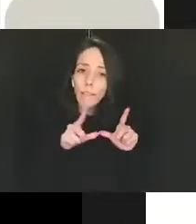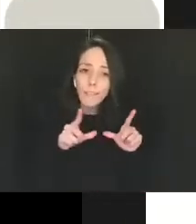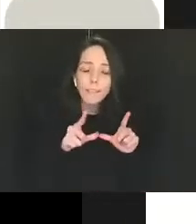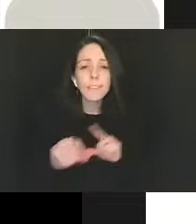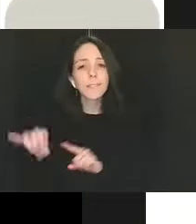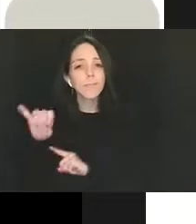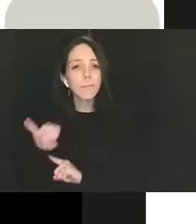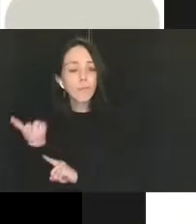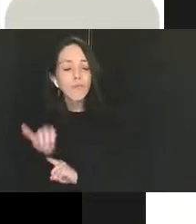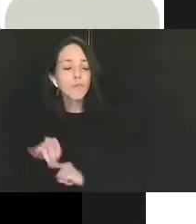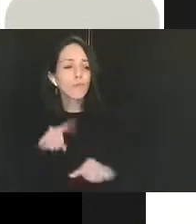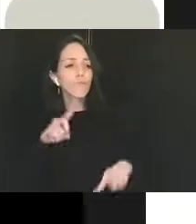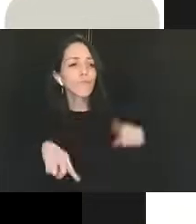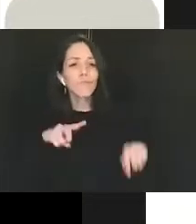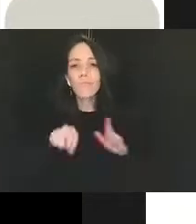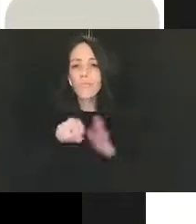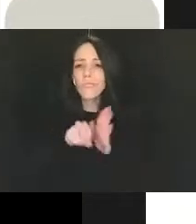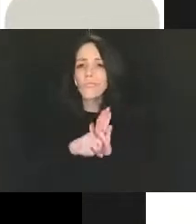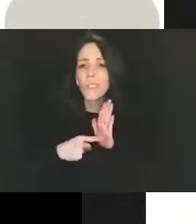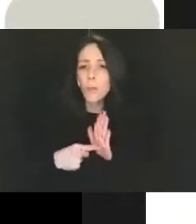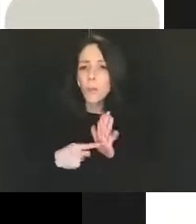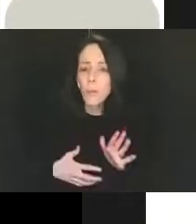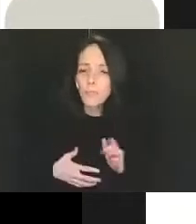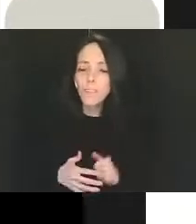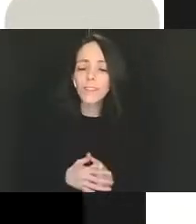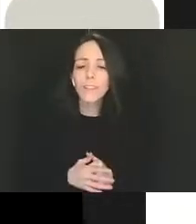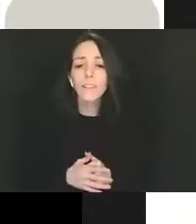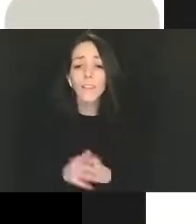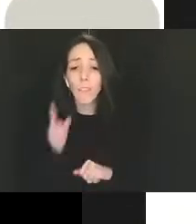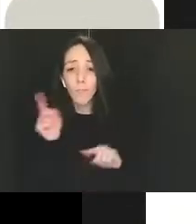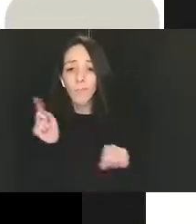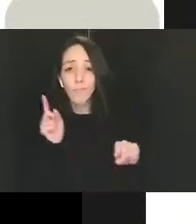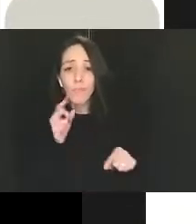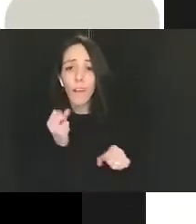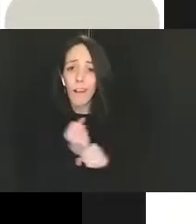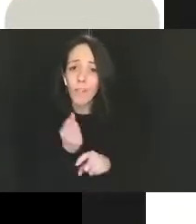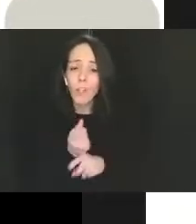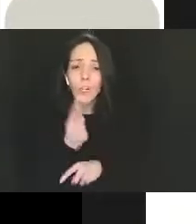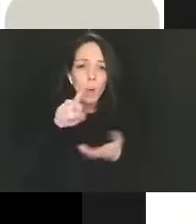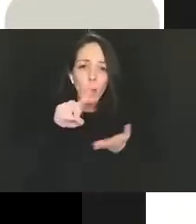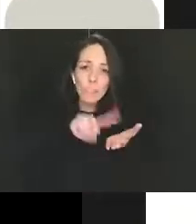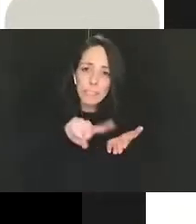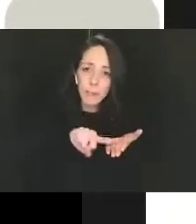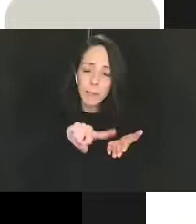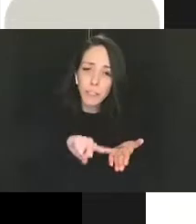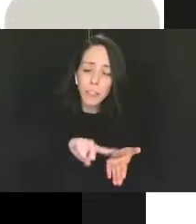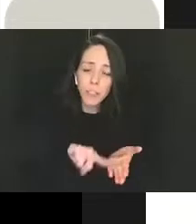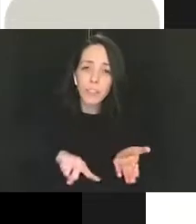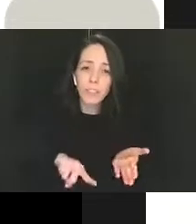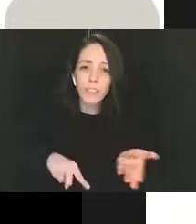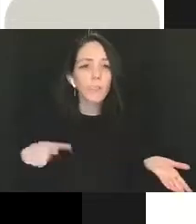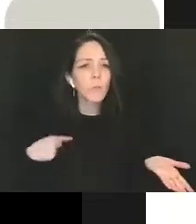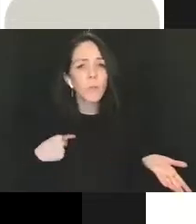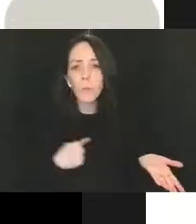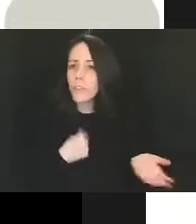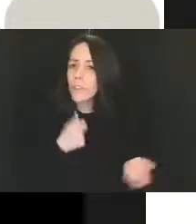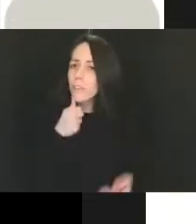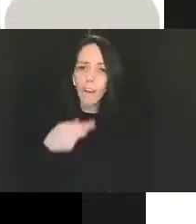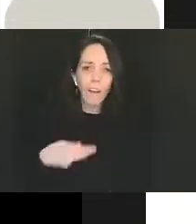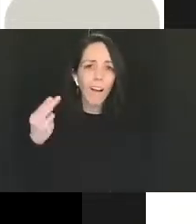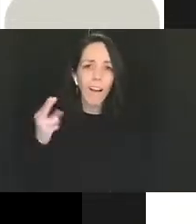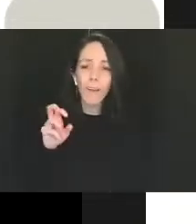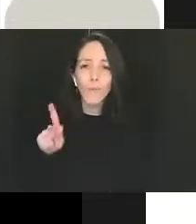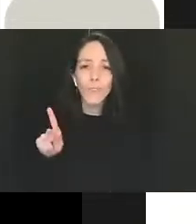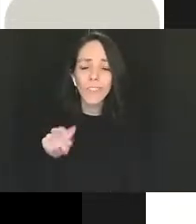representatives coming all throughout the year to do inspections. We are not a higher risk.